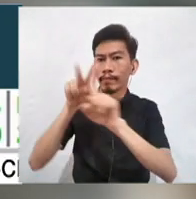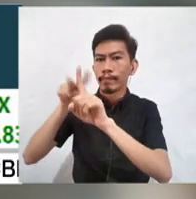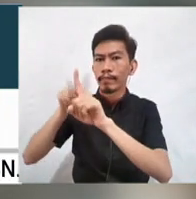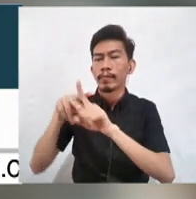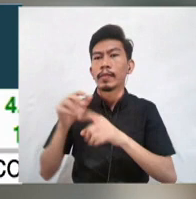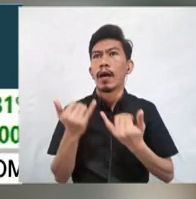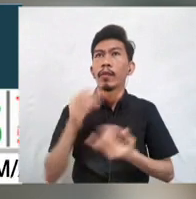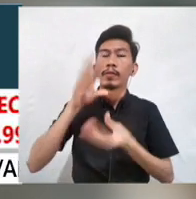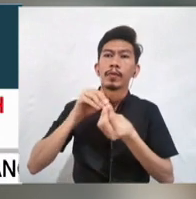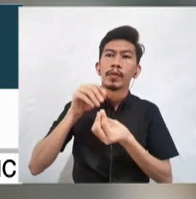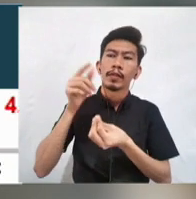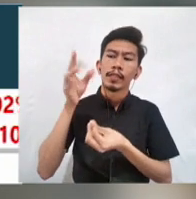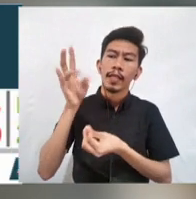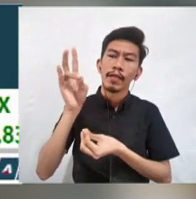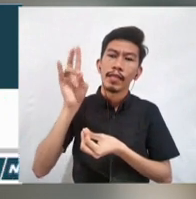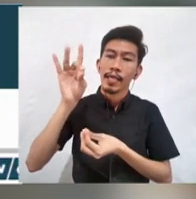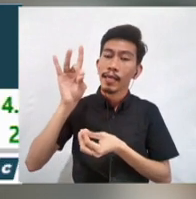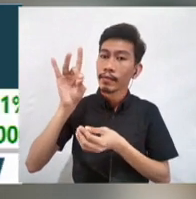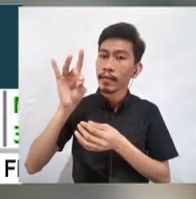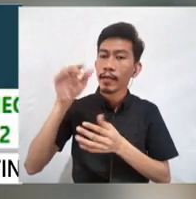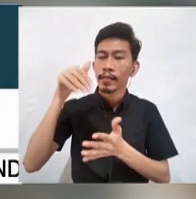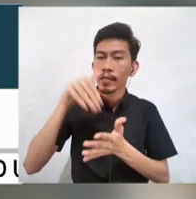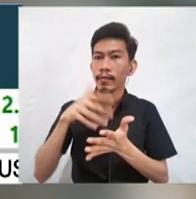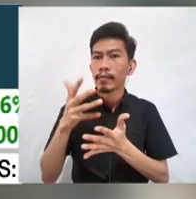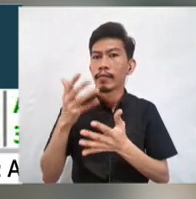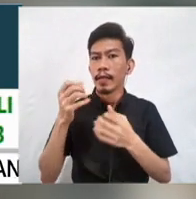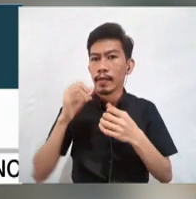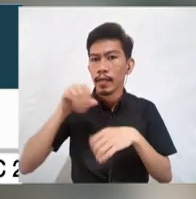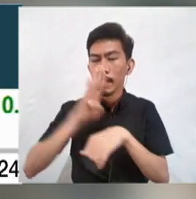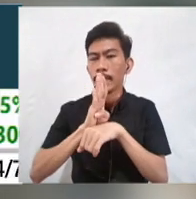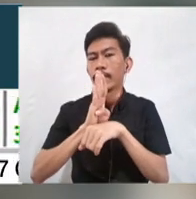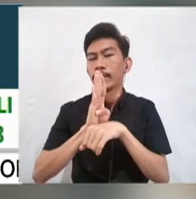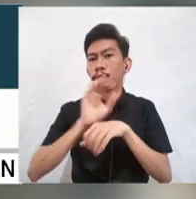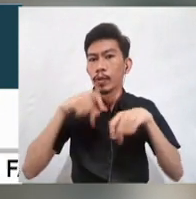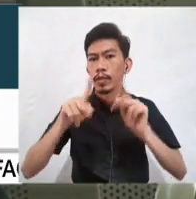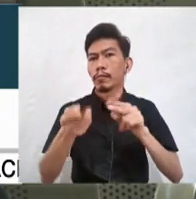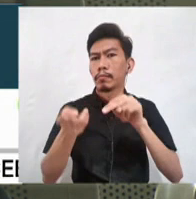78,000 mm-hmm. Job vacancies. We expect that this will increase to